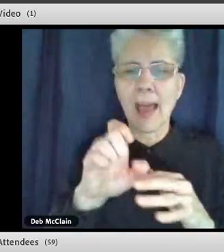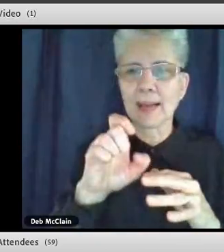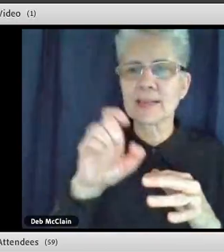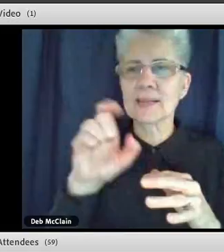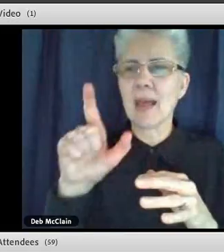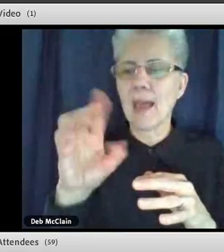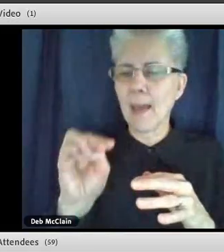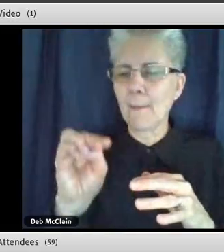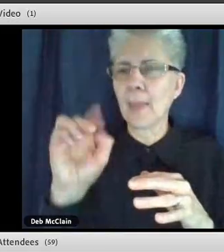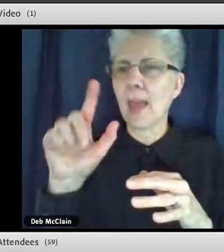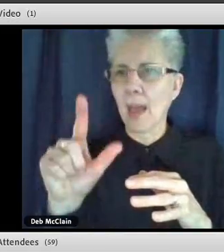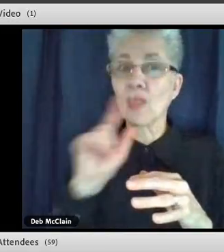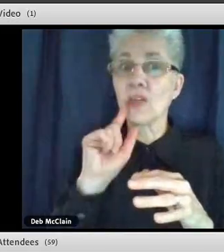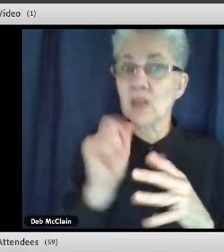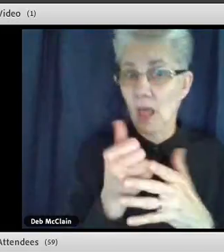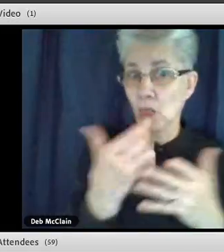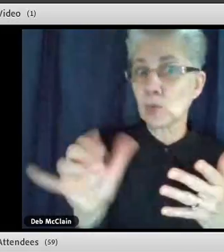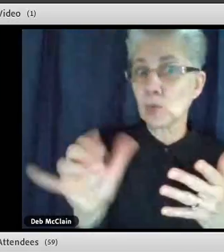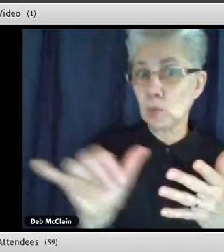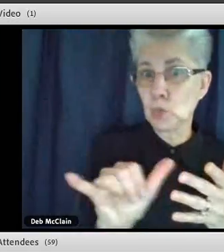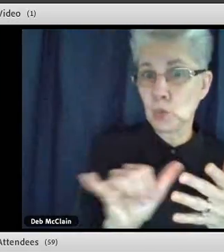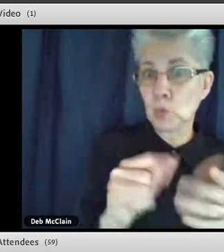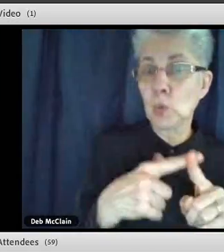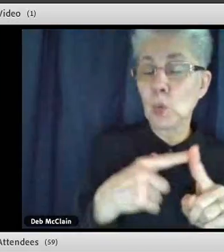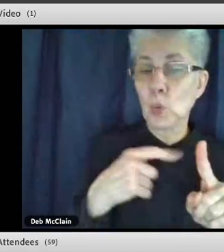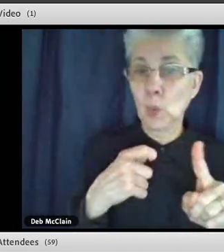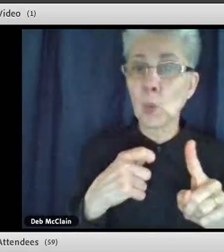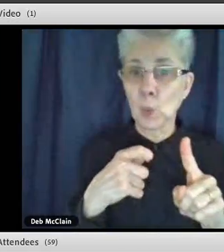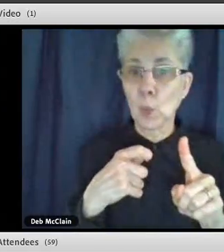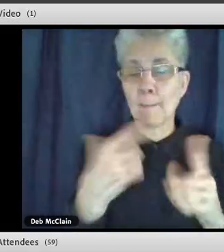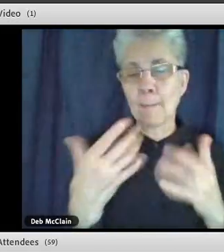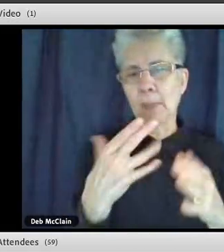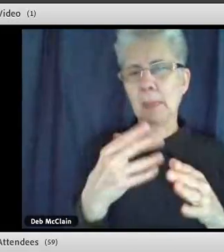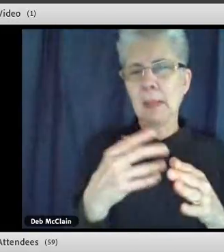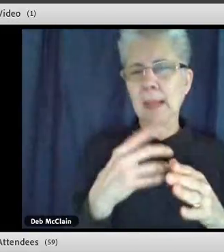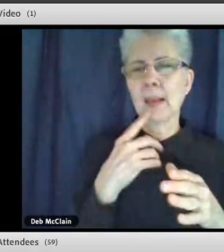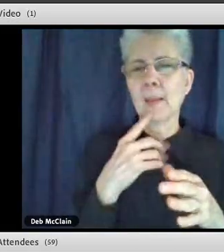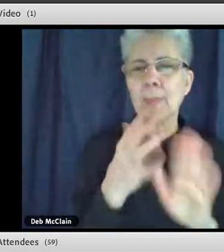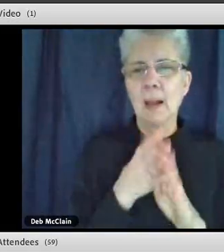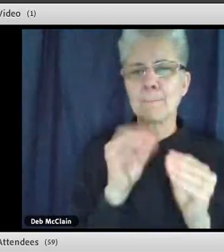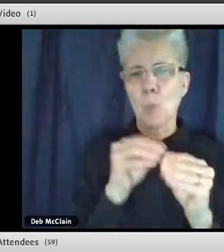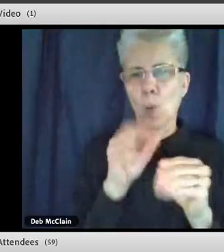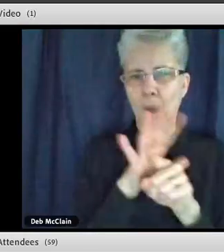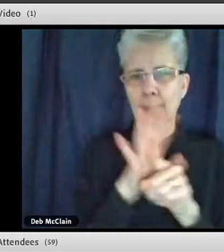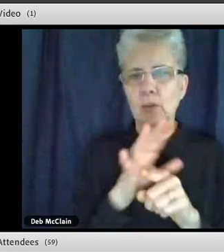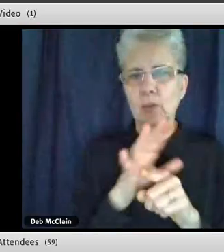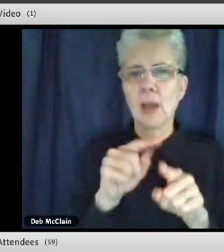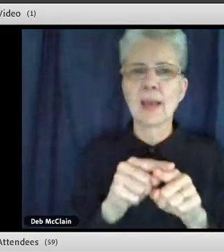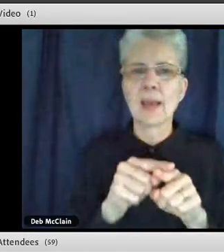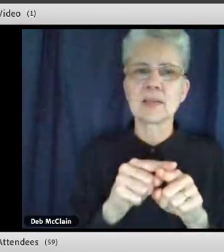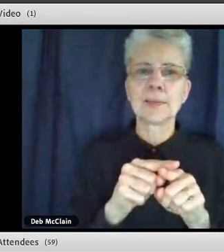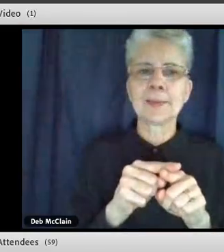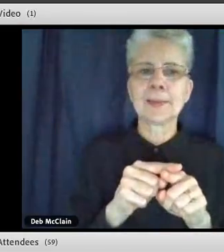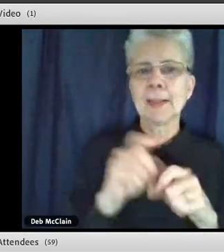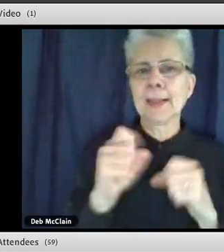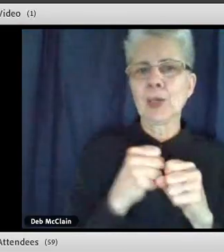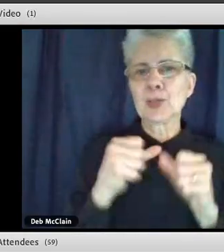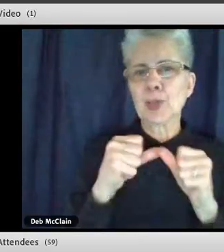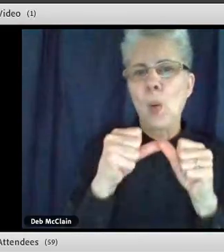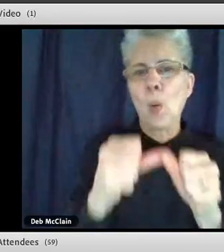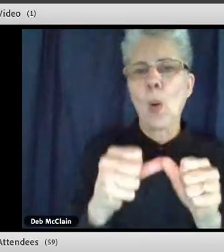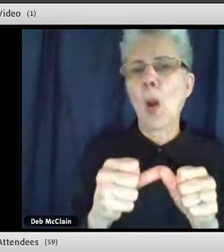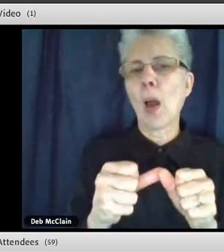So there's other ones that we're probably going to be gaining popularity as we kind of move beyond MARC in the